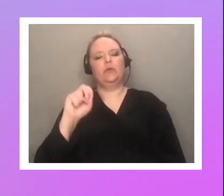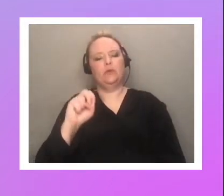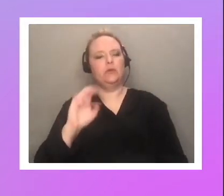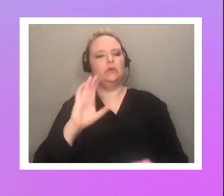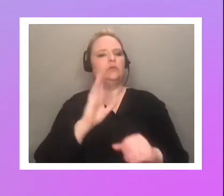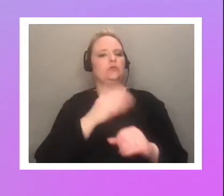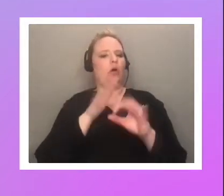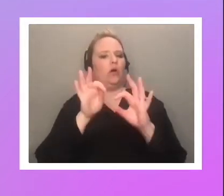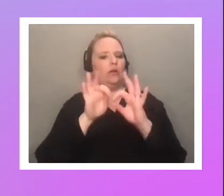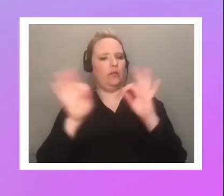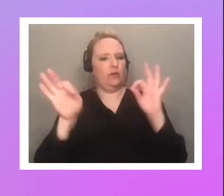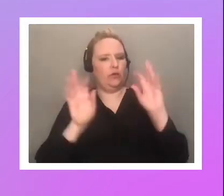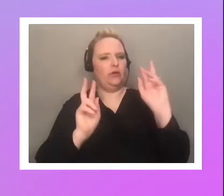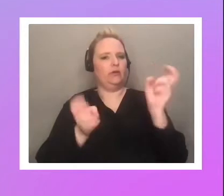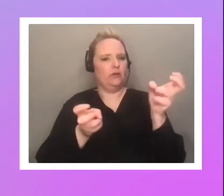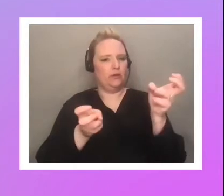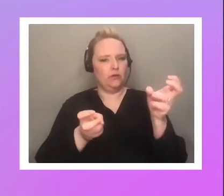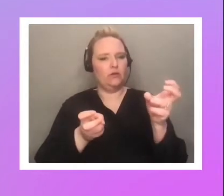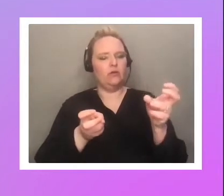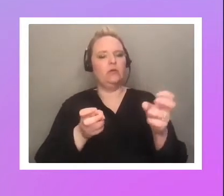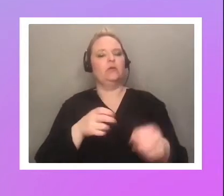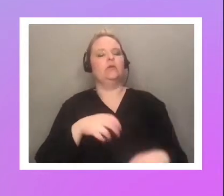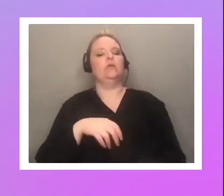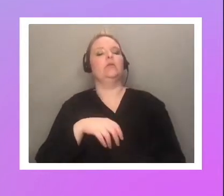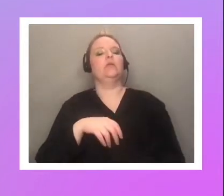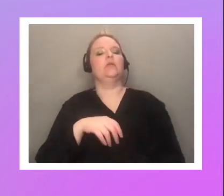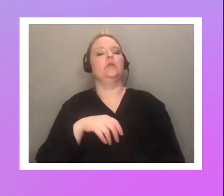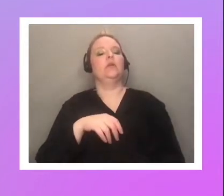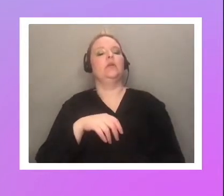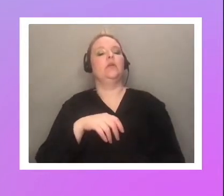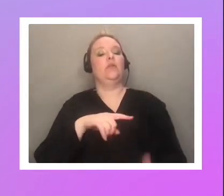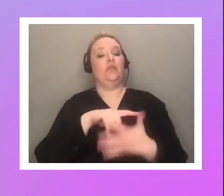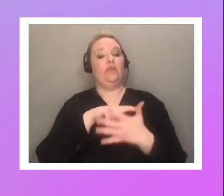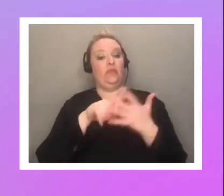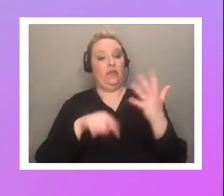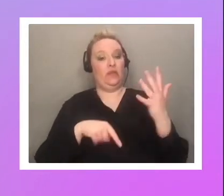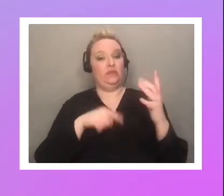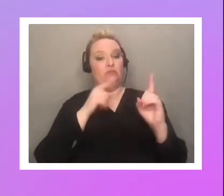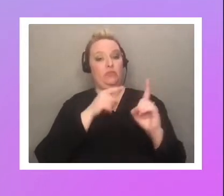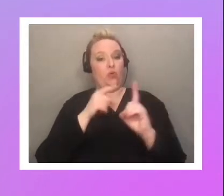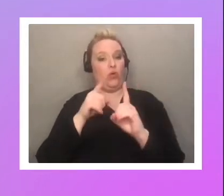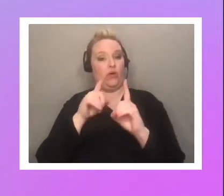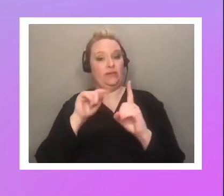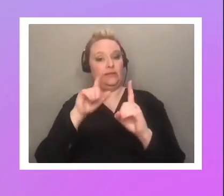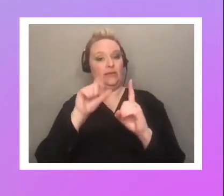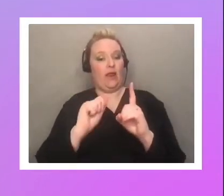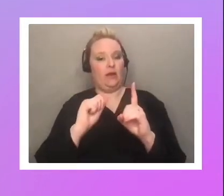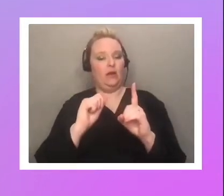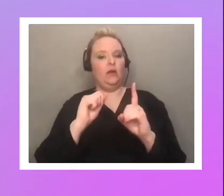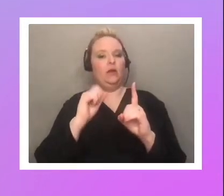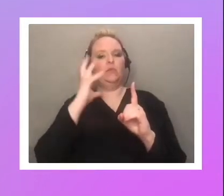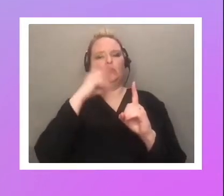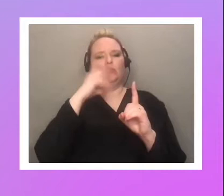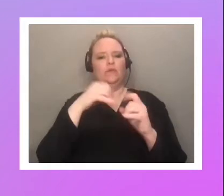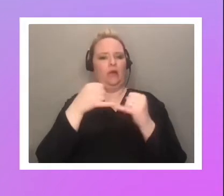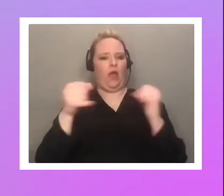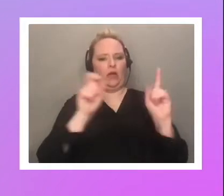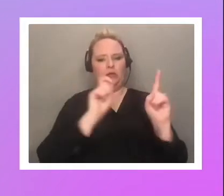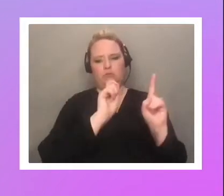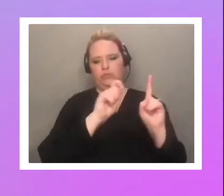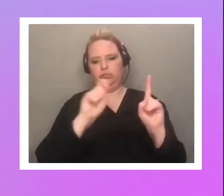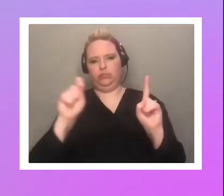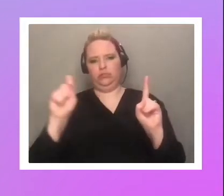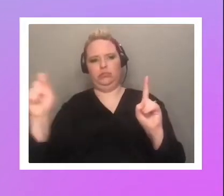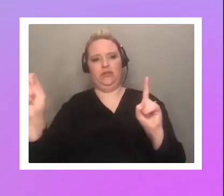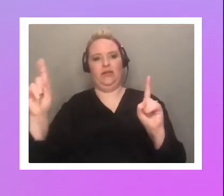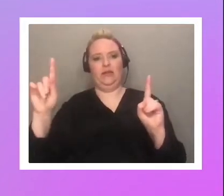And this slide has a quote, and it says, "These points of data make a beautiful line, and we're out of